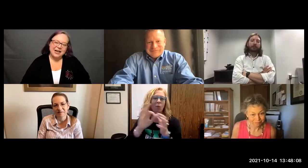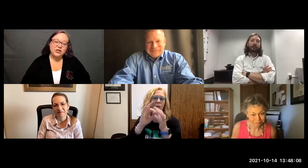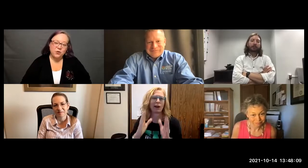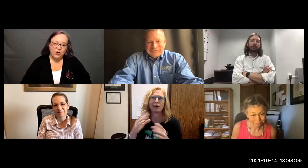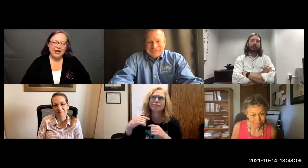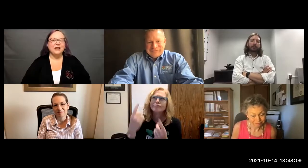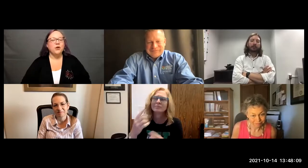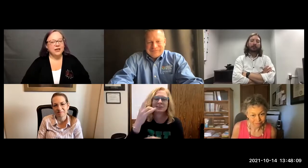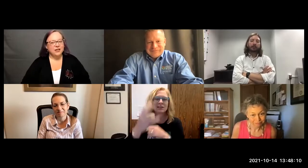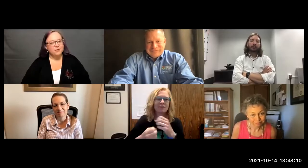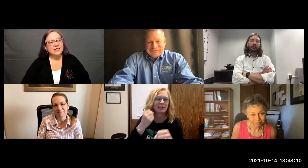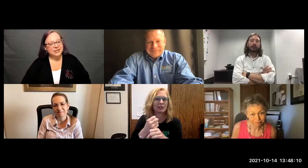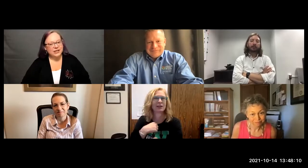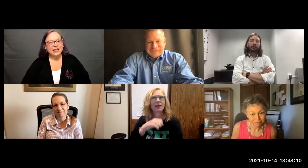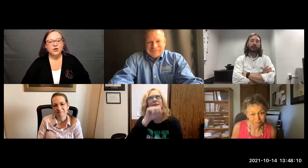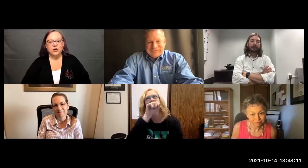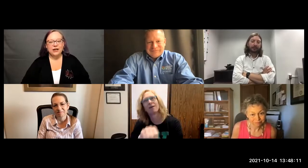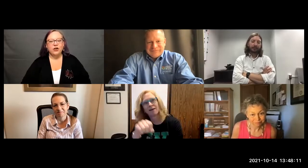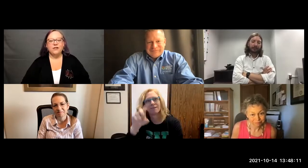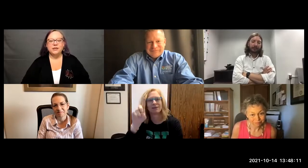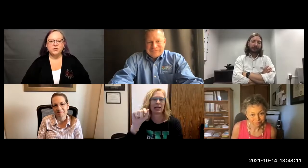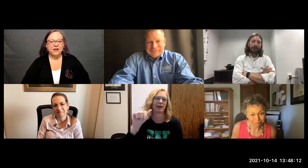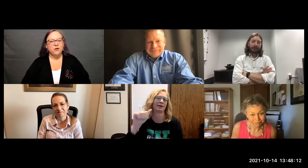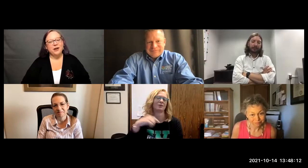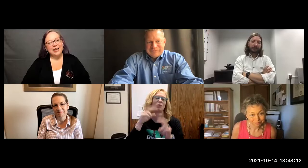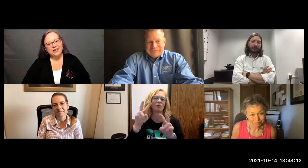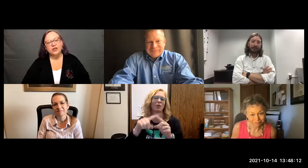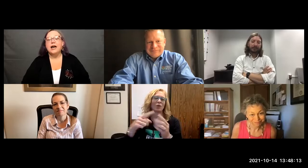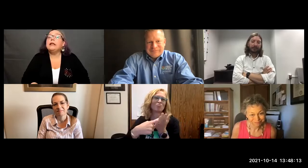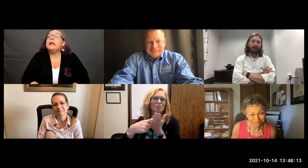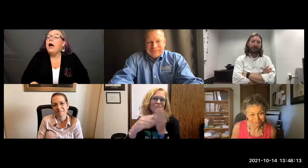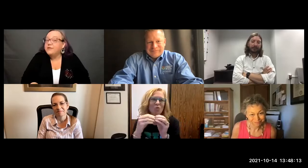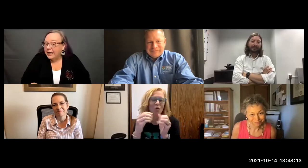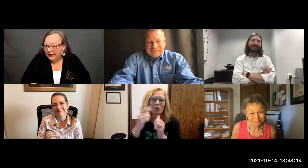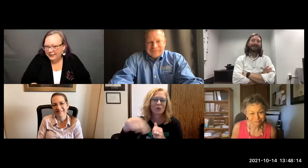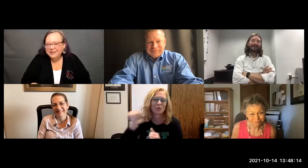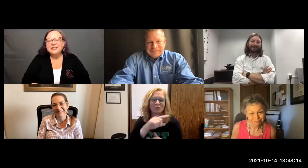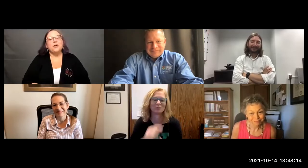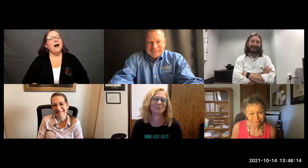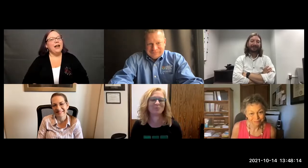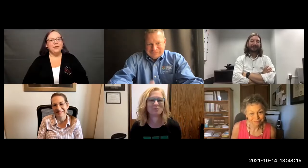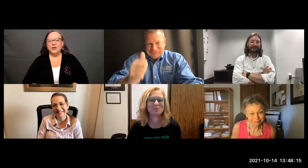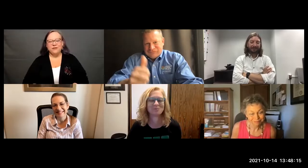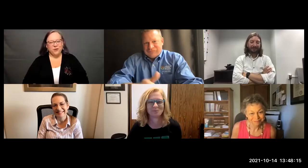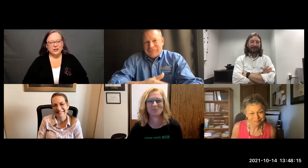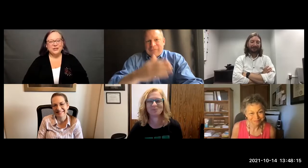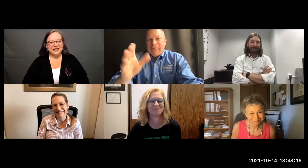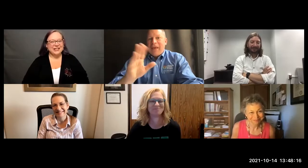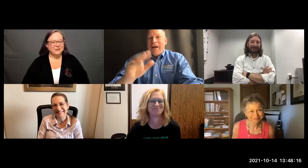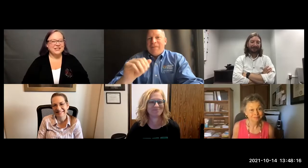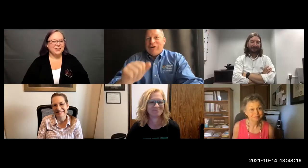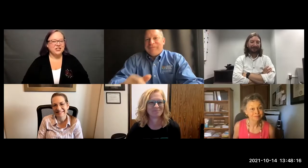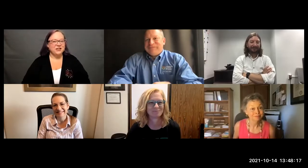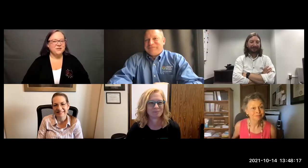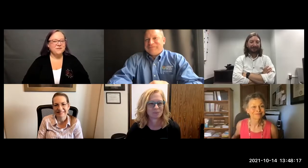Anyways, I do work in curriculum assessment as a coordinator, and I've been doing that for about 8 years. I love data, so I am looking forward to the